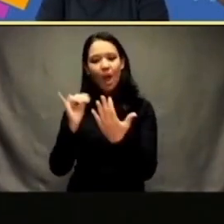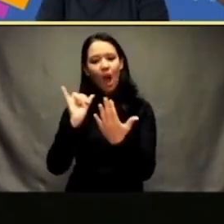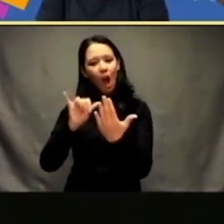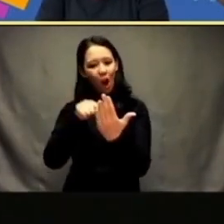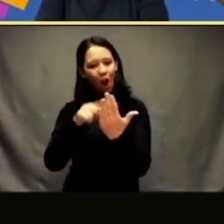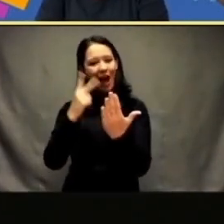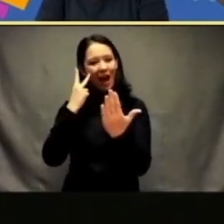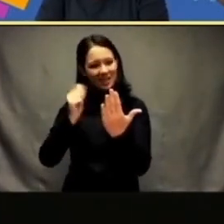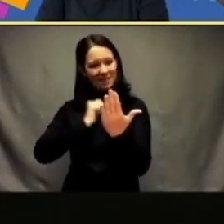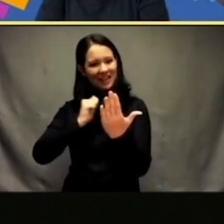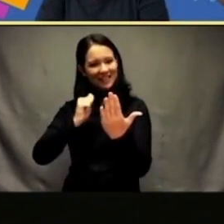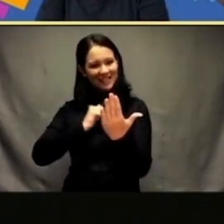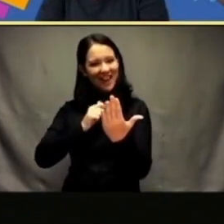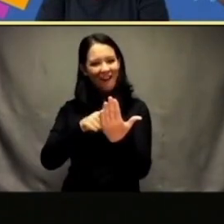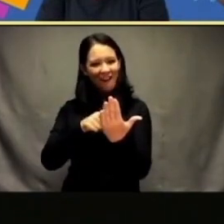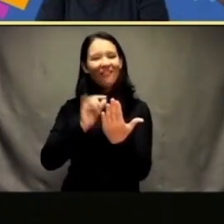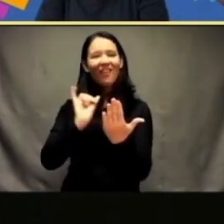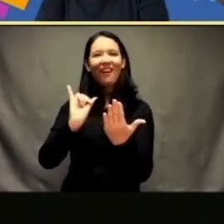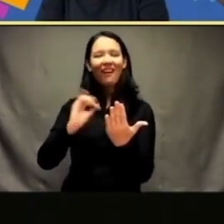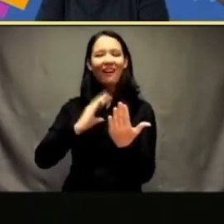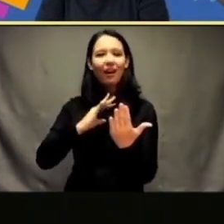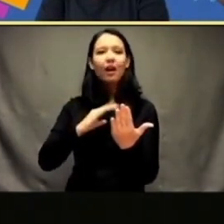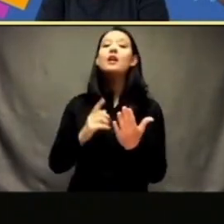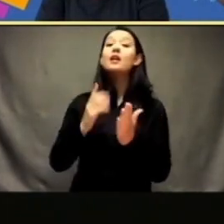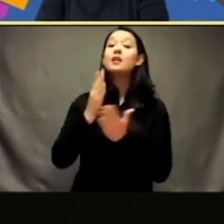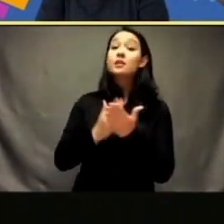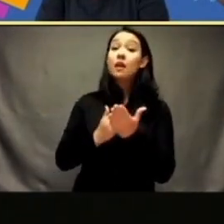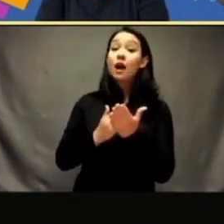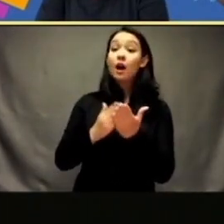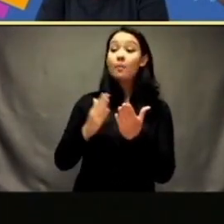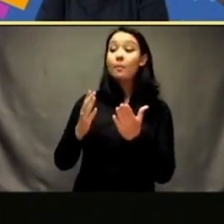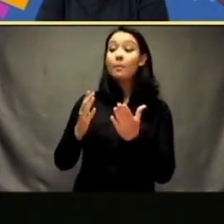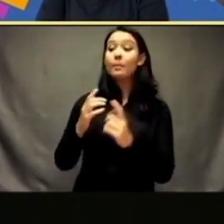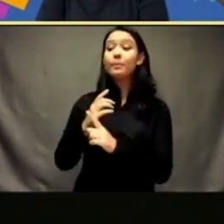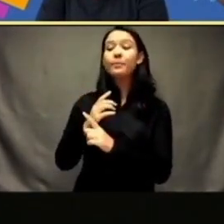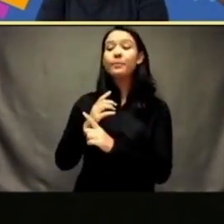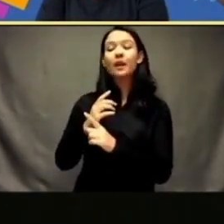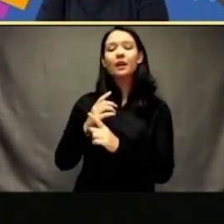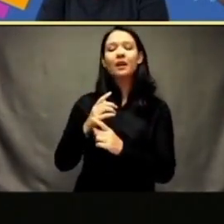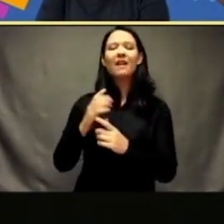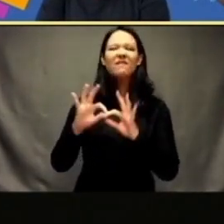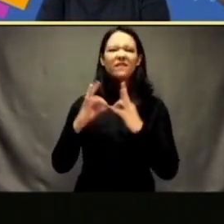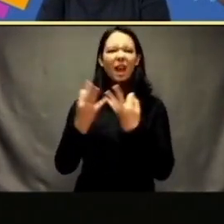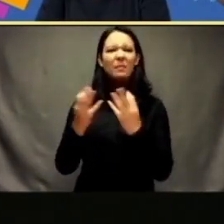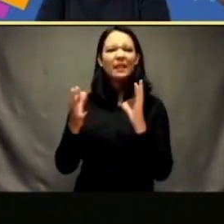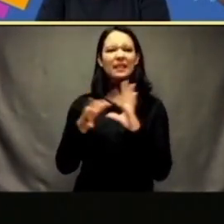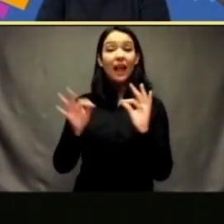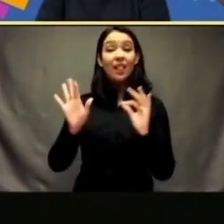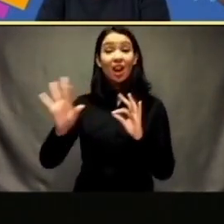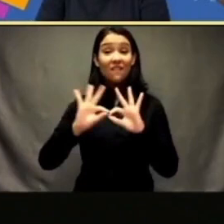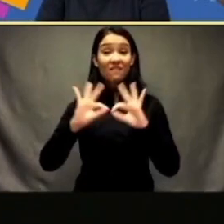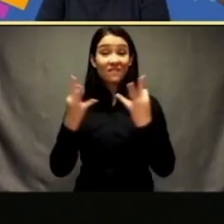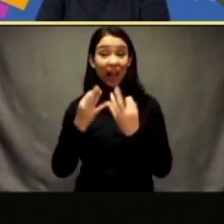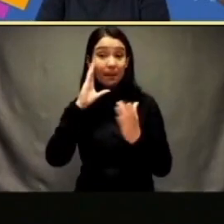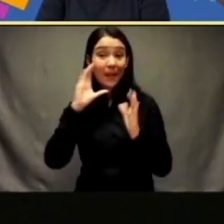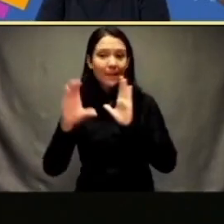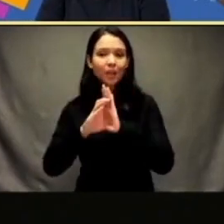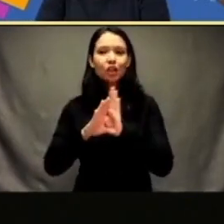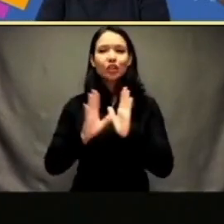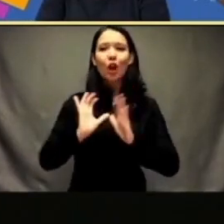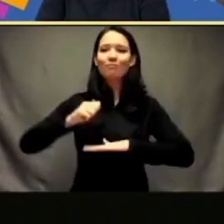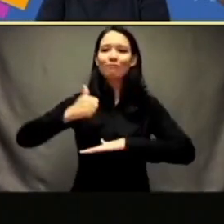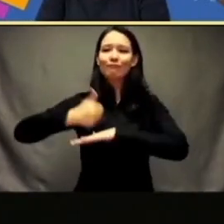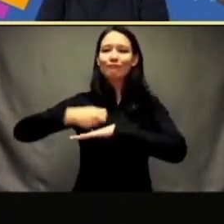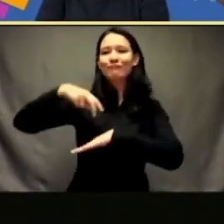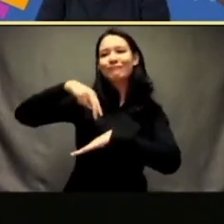Some families have shared that usually their family photos are posed or planned, but the documentation that